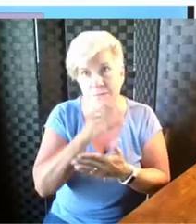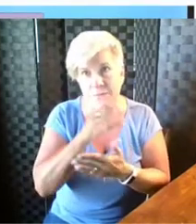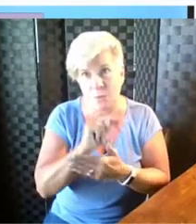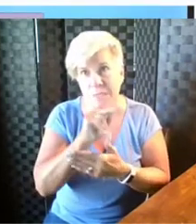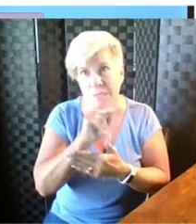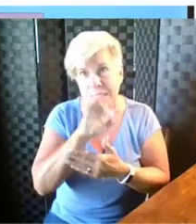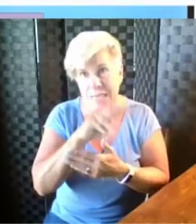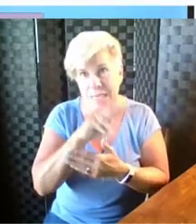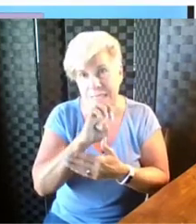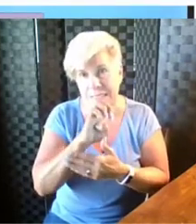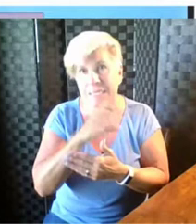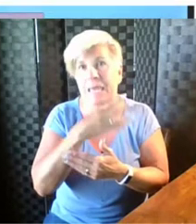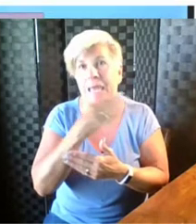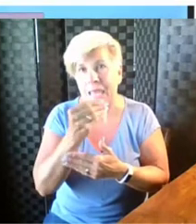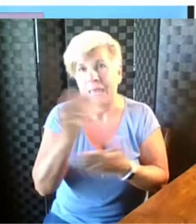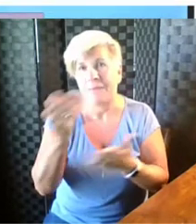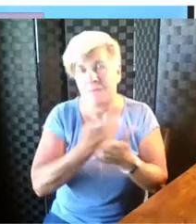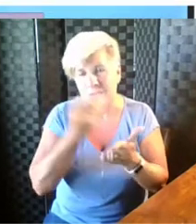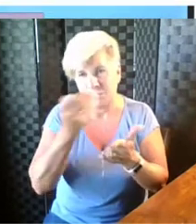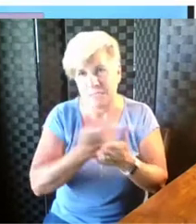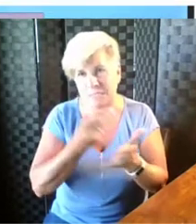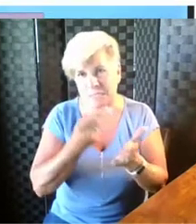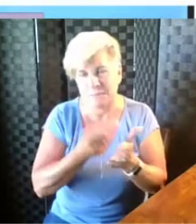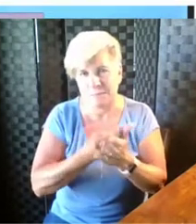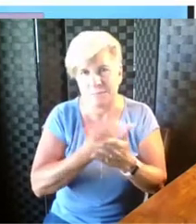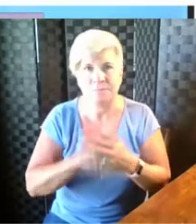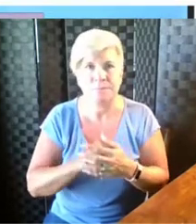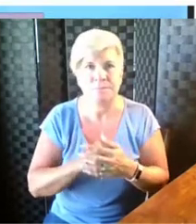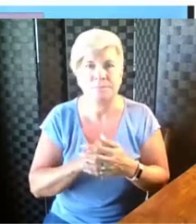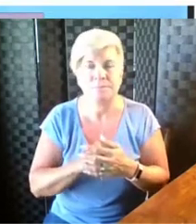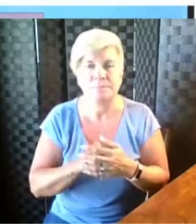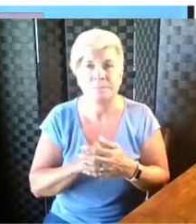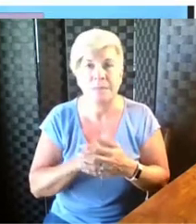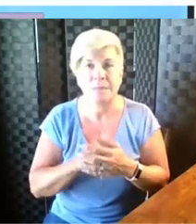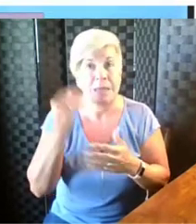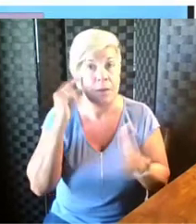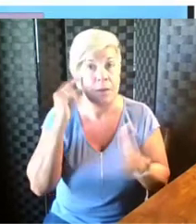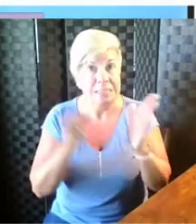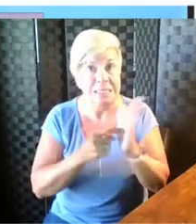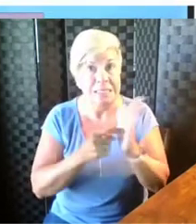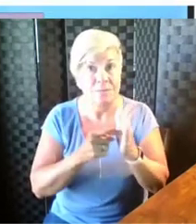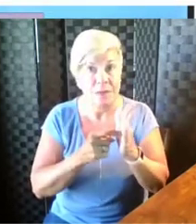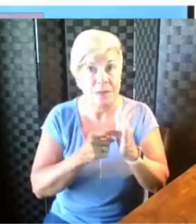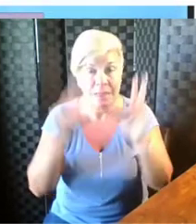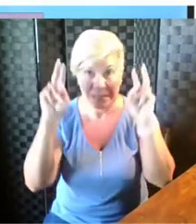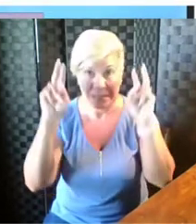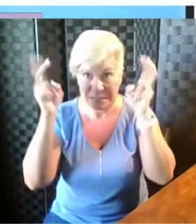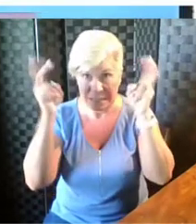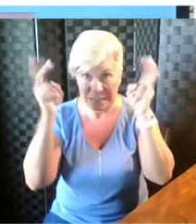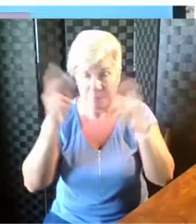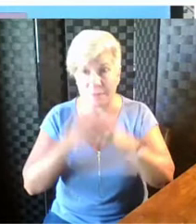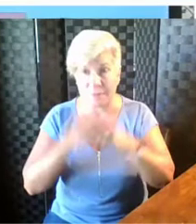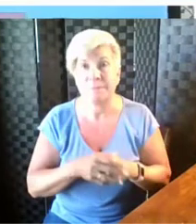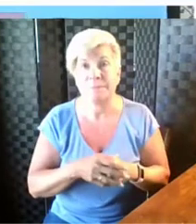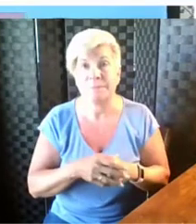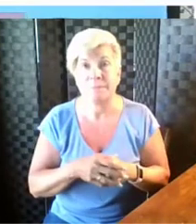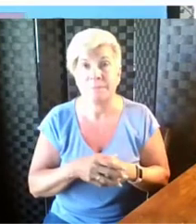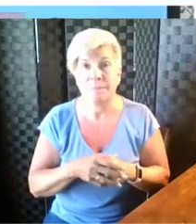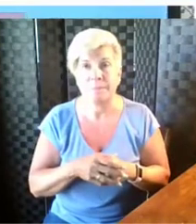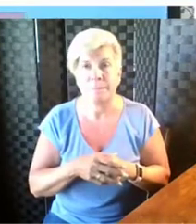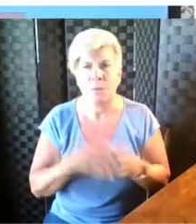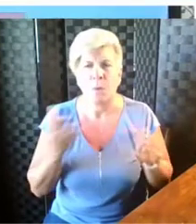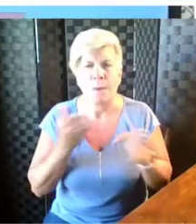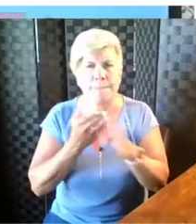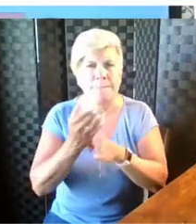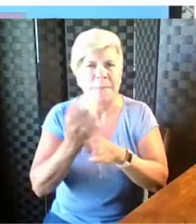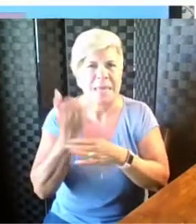two answers for that. Either one would be correct. All right, so now that we've identified that central topic, what